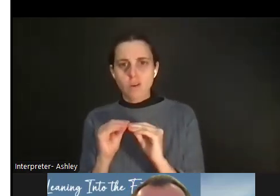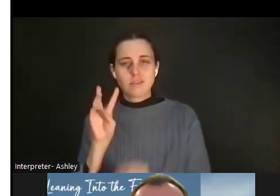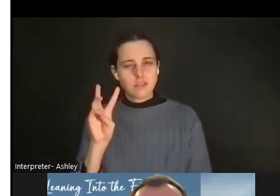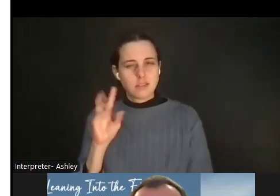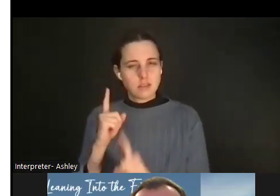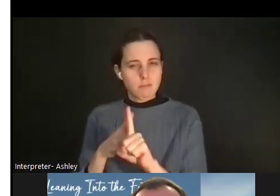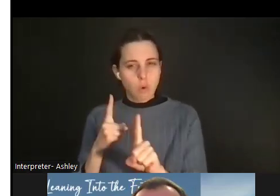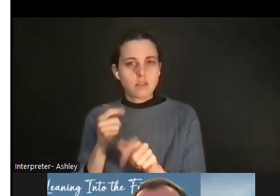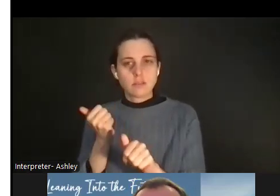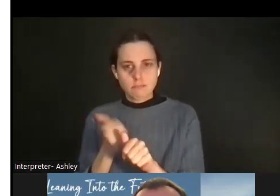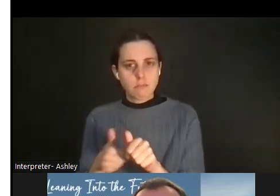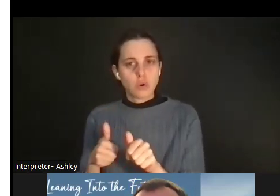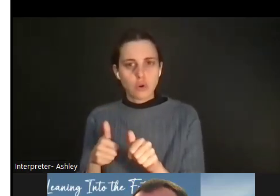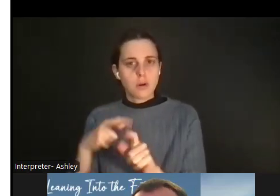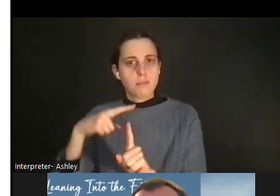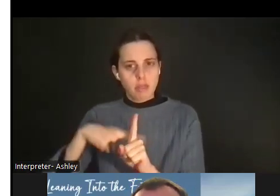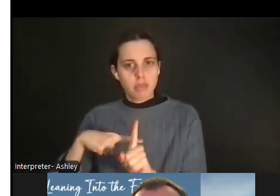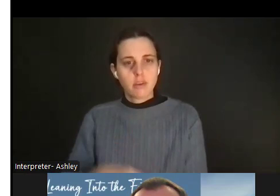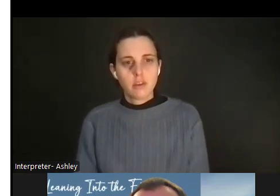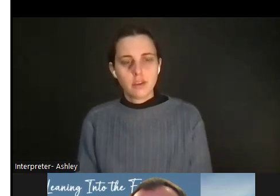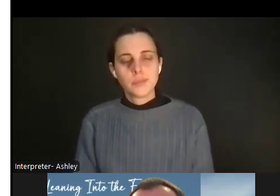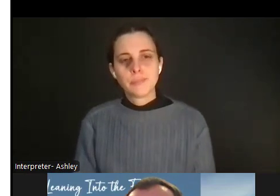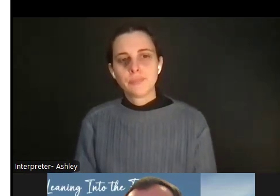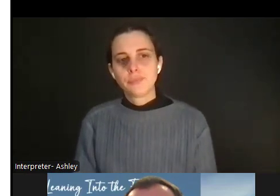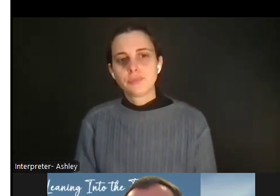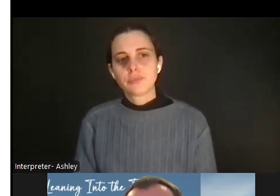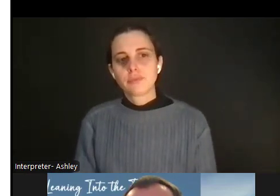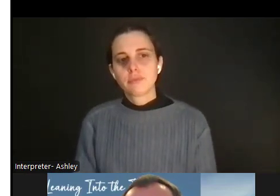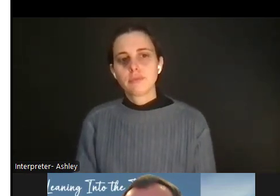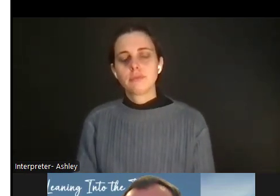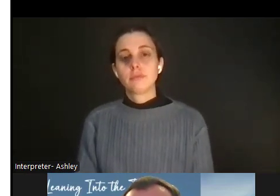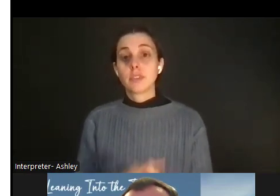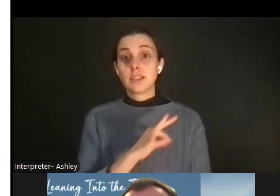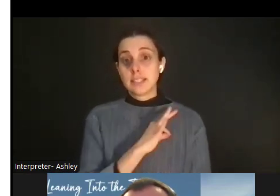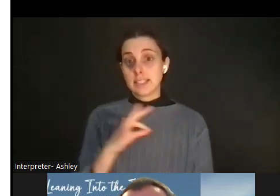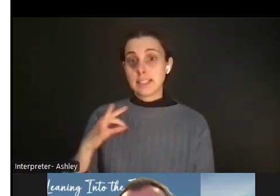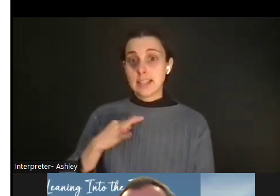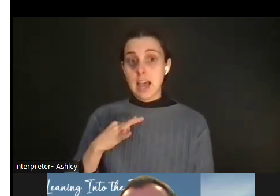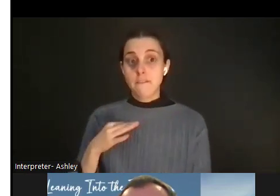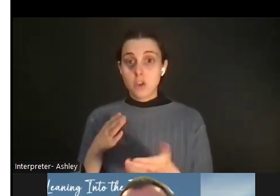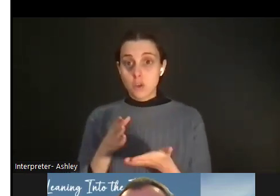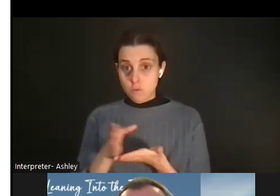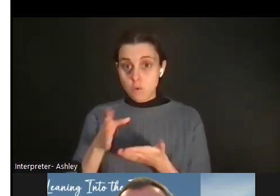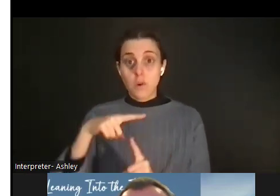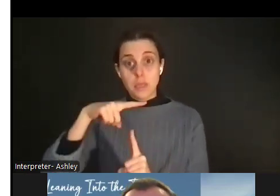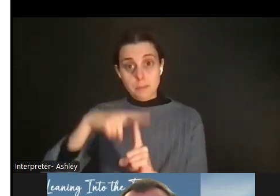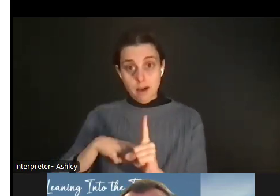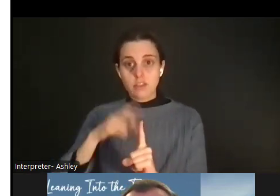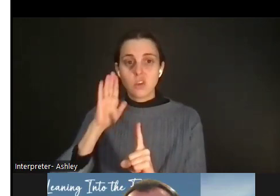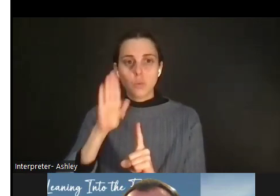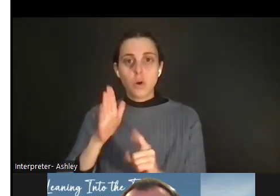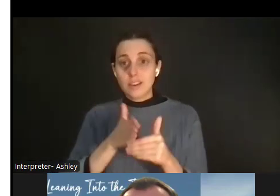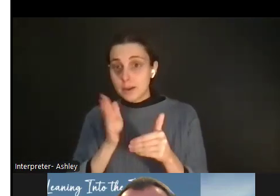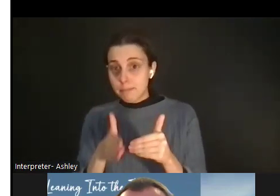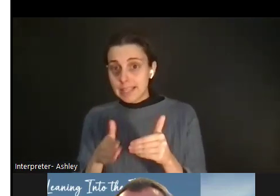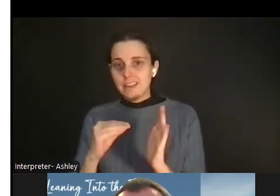points per month. And then our staff throughout the month, they complete and log their PI. Again, very